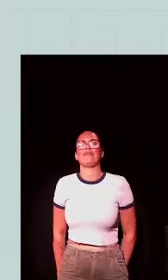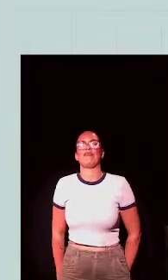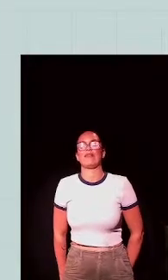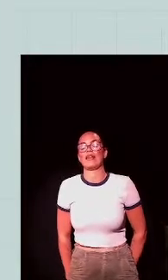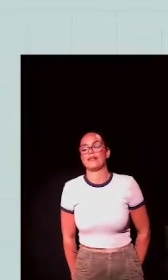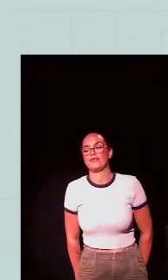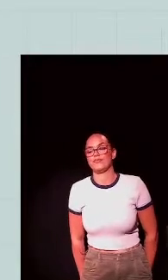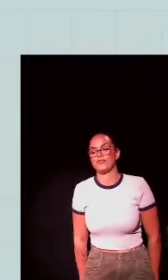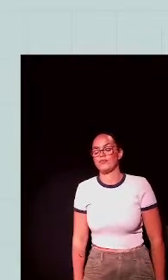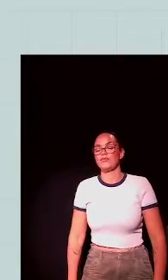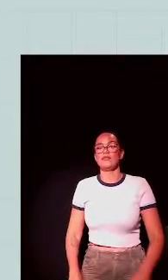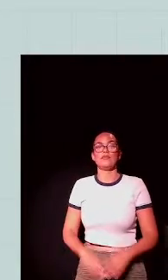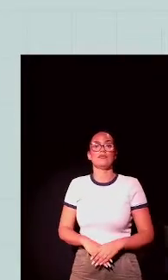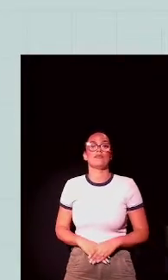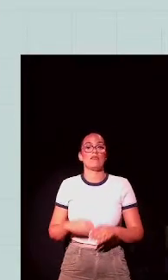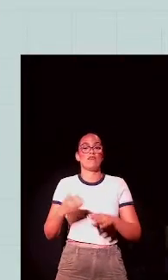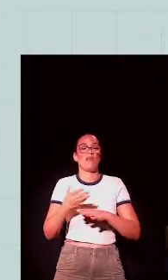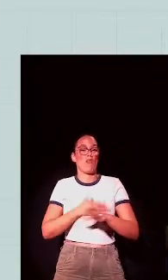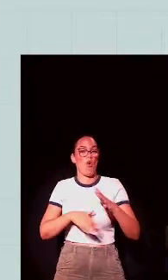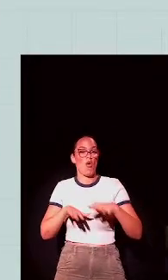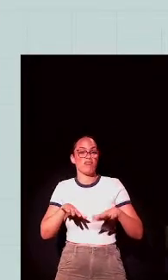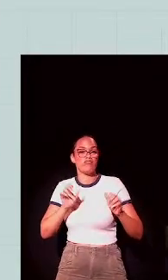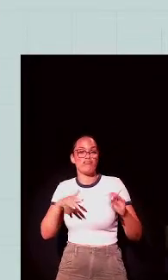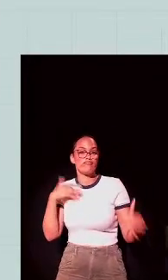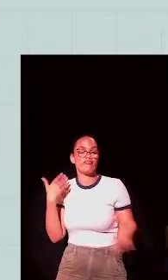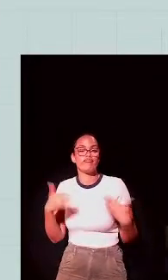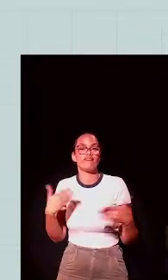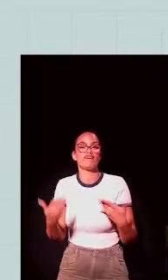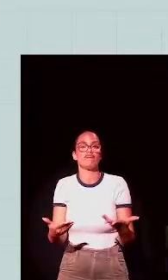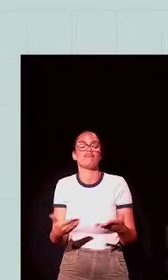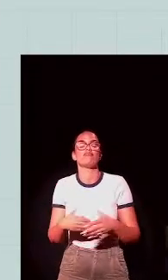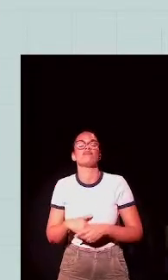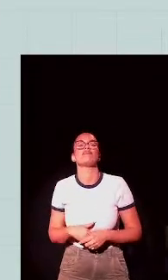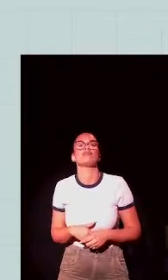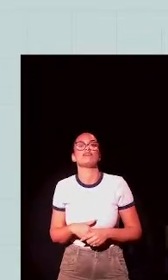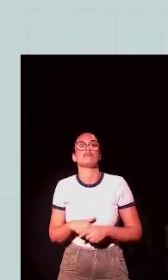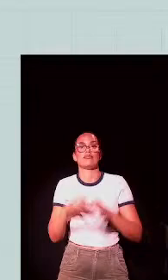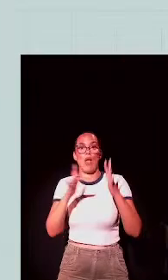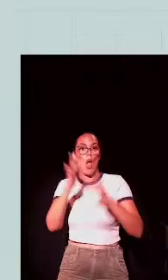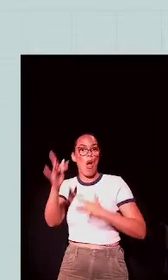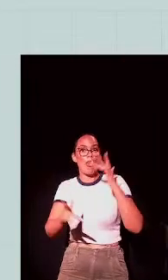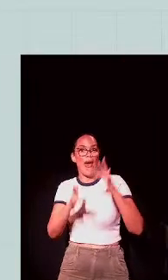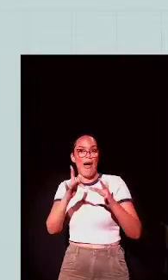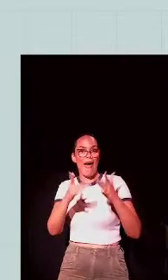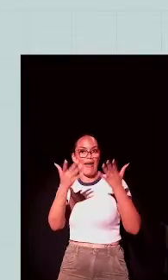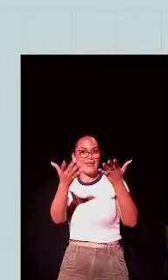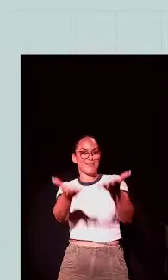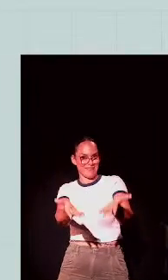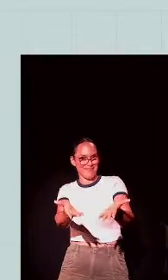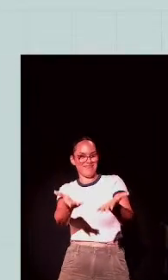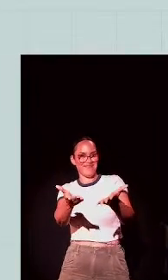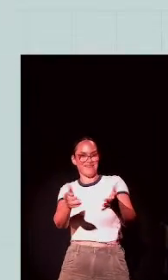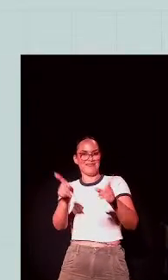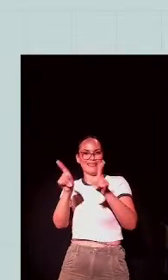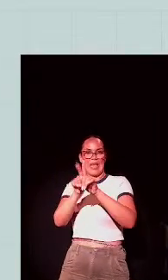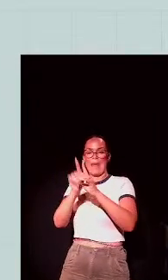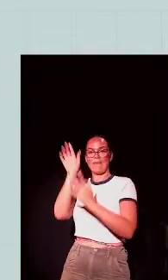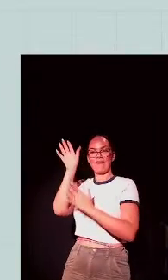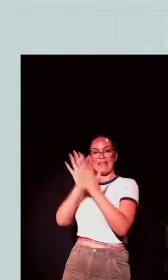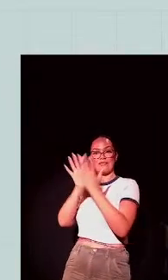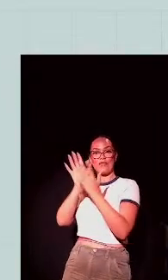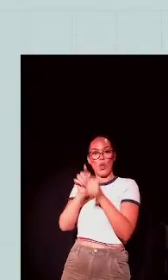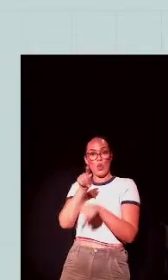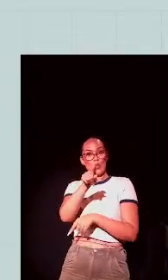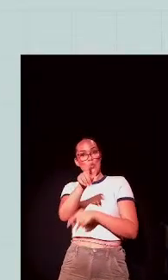A few things before we get going. We are online, broadcasting online as well as in person. So if you're online and watching online,